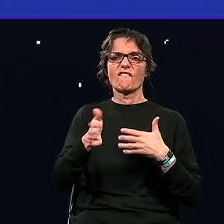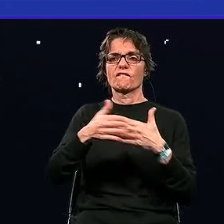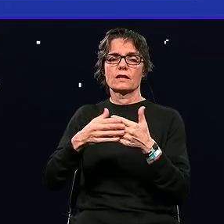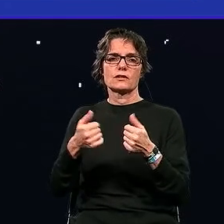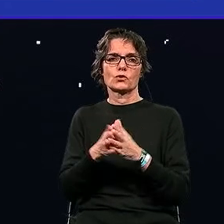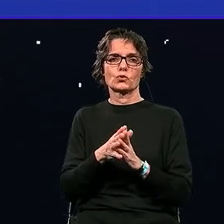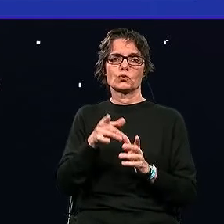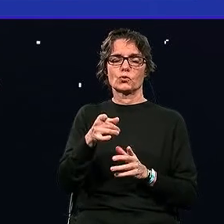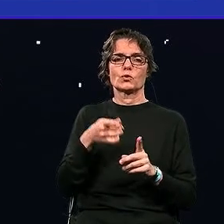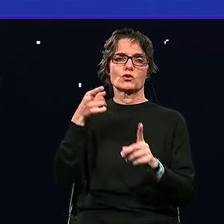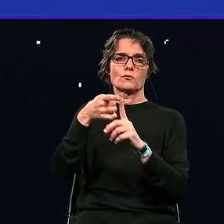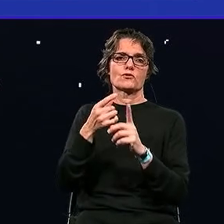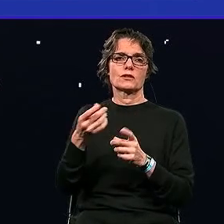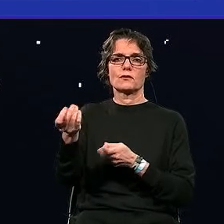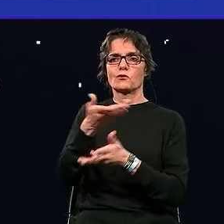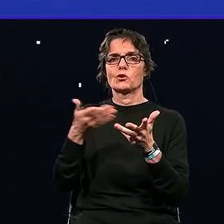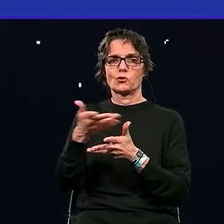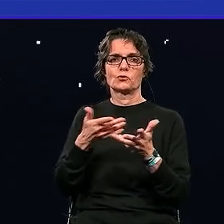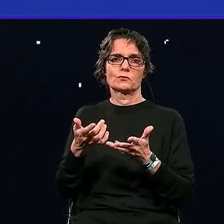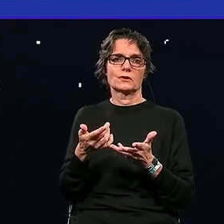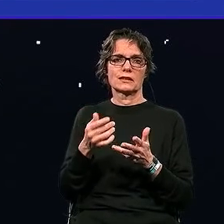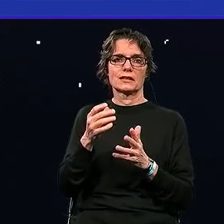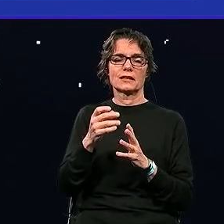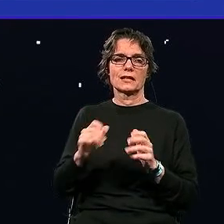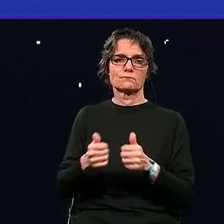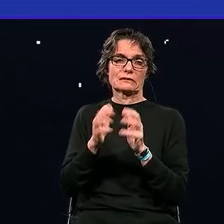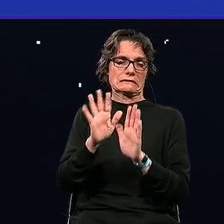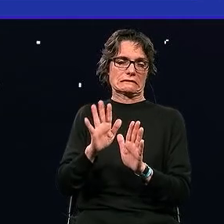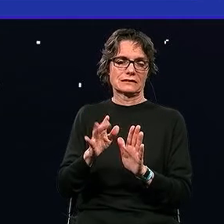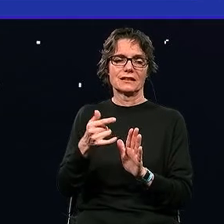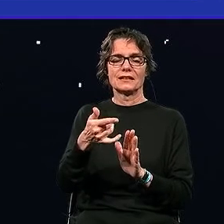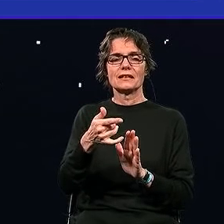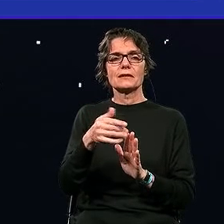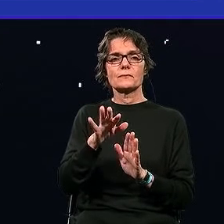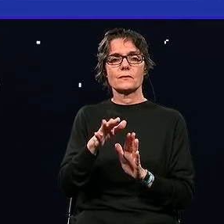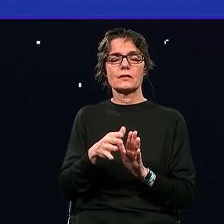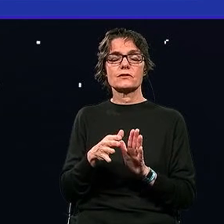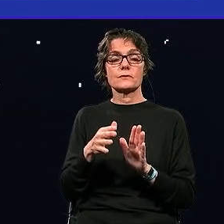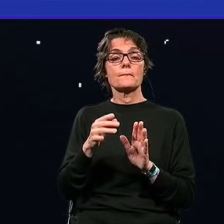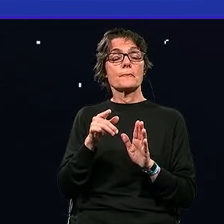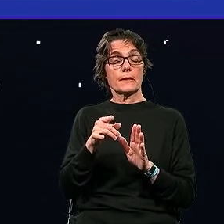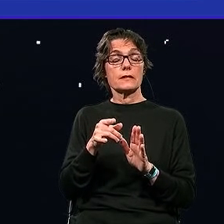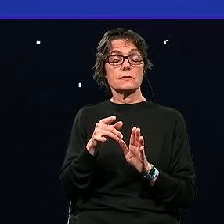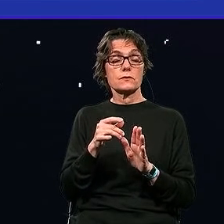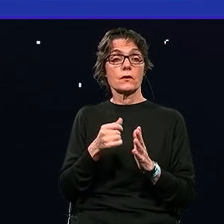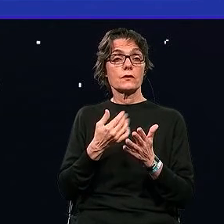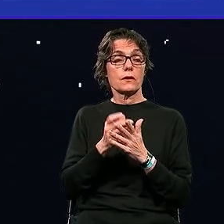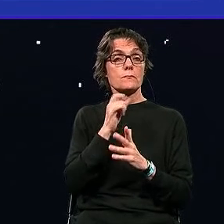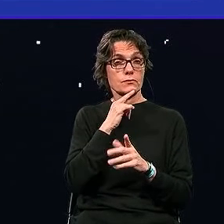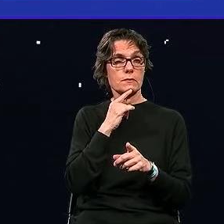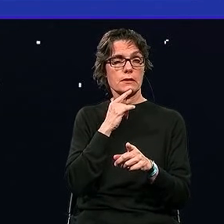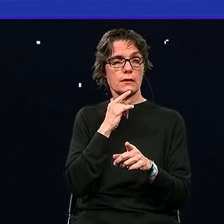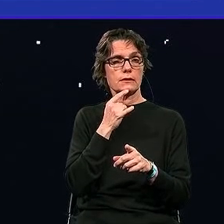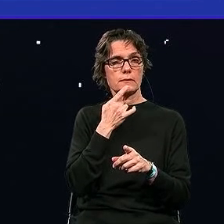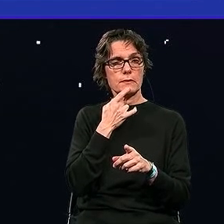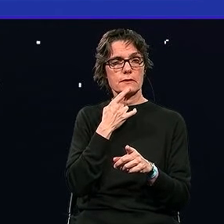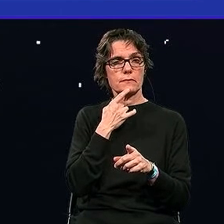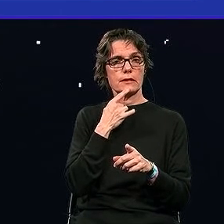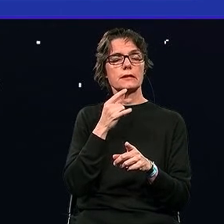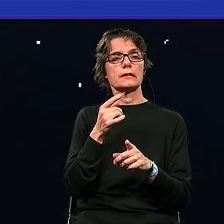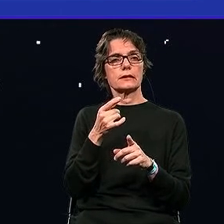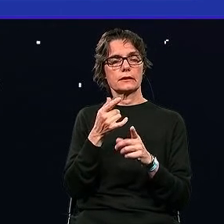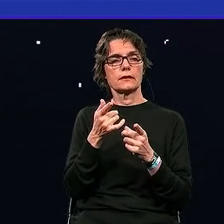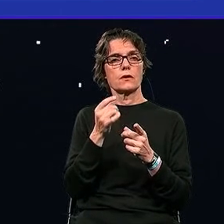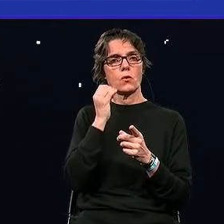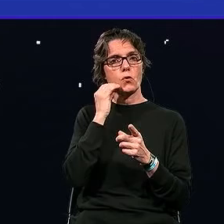there's been a huge amount of personal and human suffering which has come across that drop. But it does give us a sense of the scale of